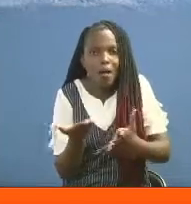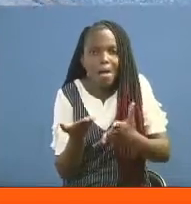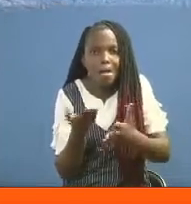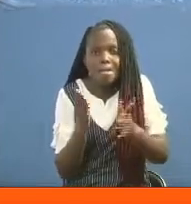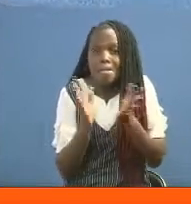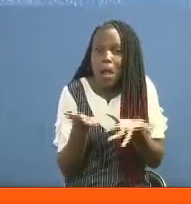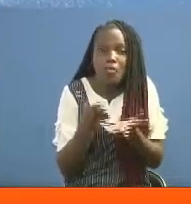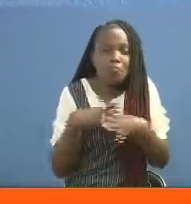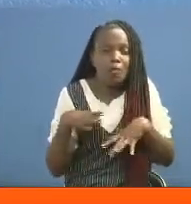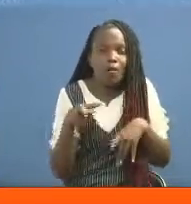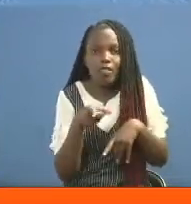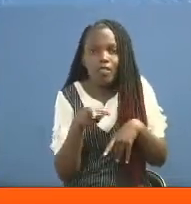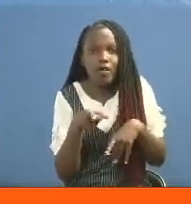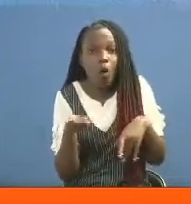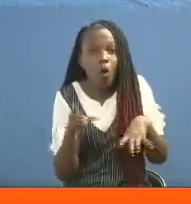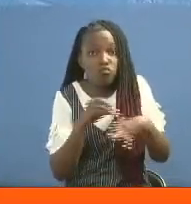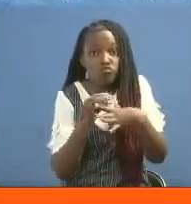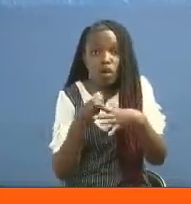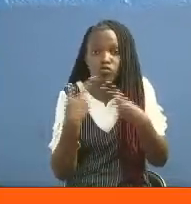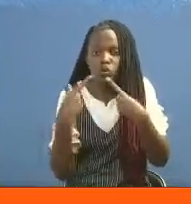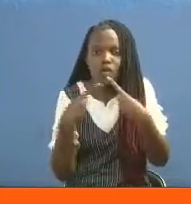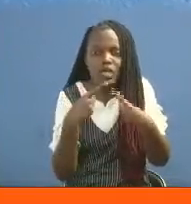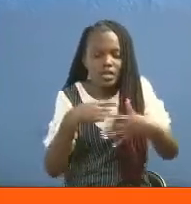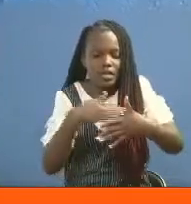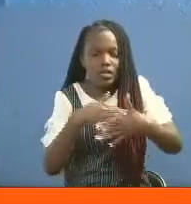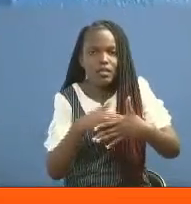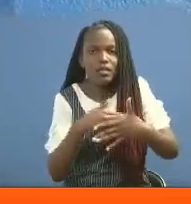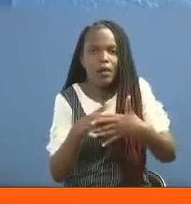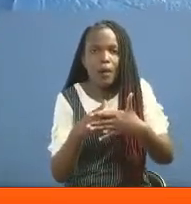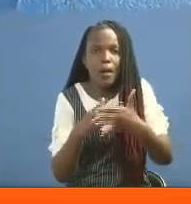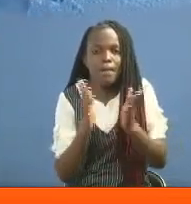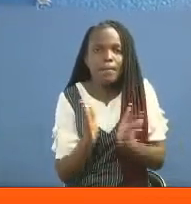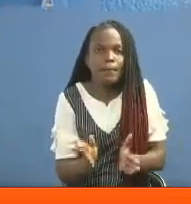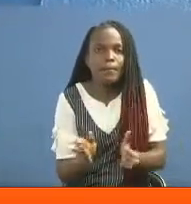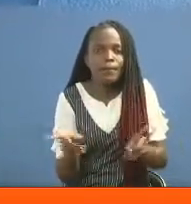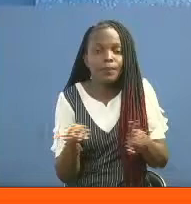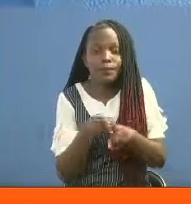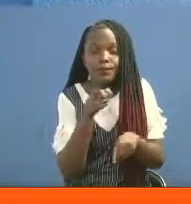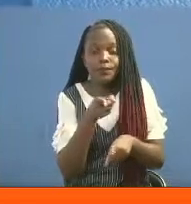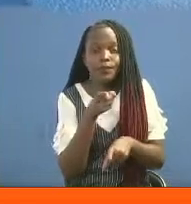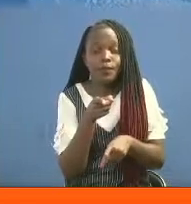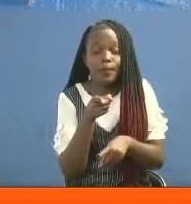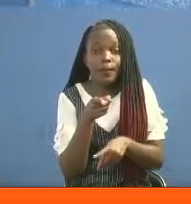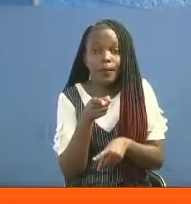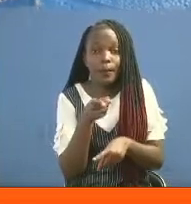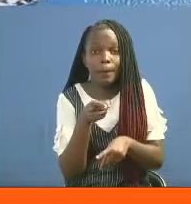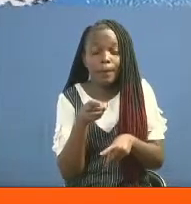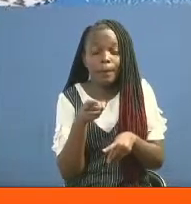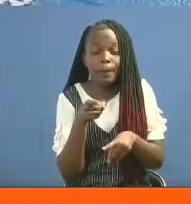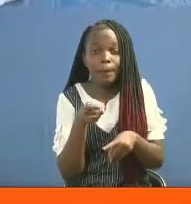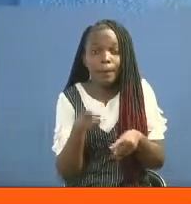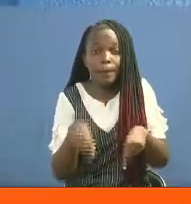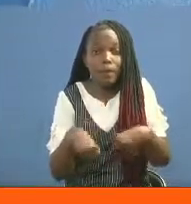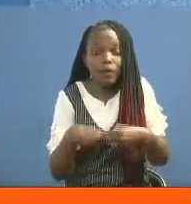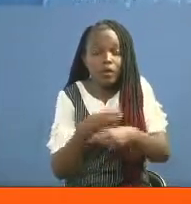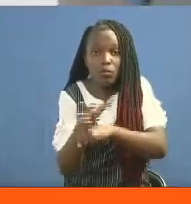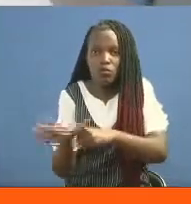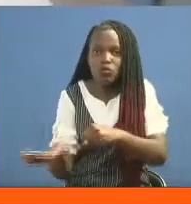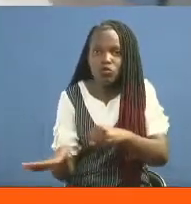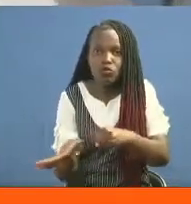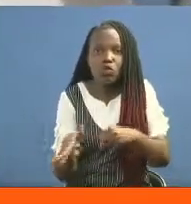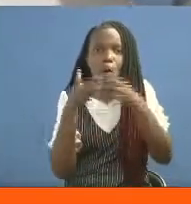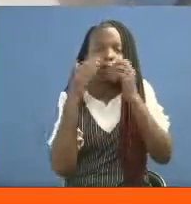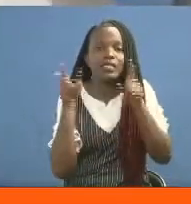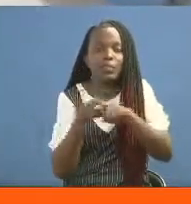au kuzungumza kukaribu na mtu mwingine. Aitha uwepu wa huduma kama hizi zaugavi wa maski, sabuni na